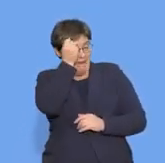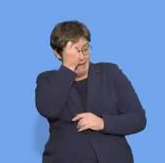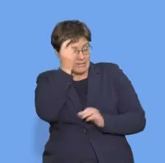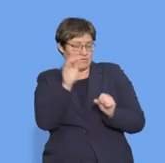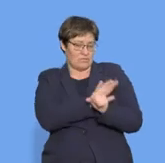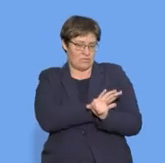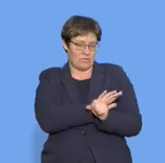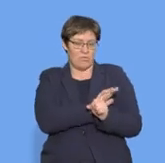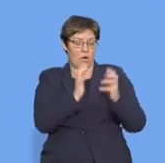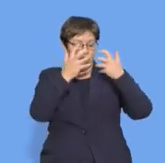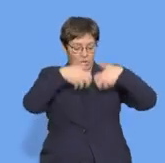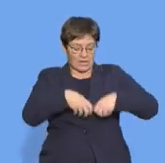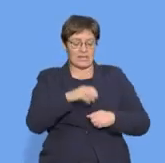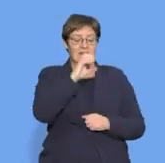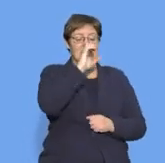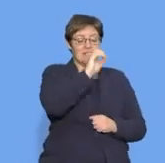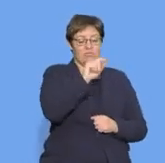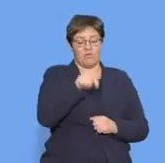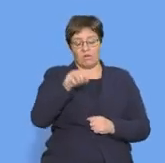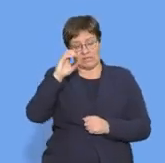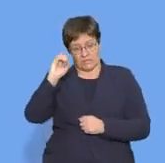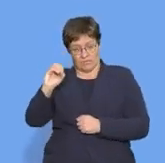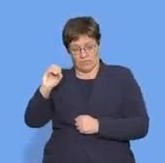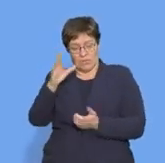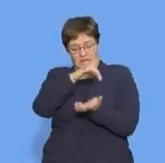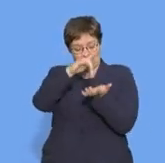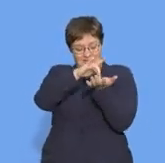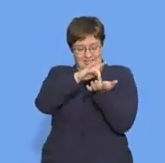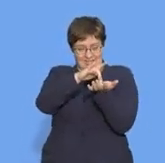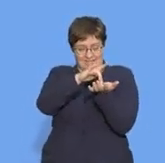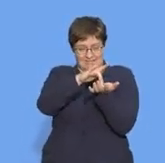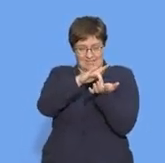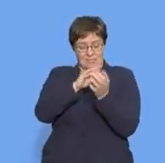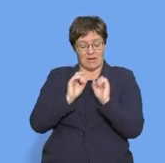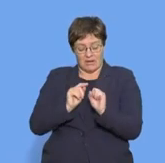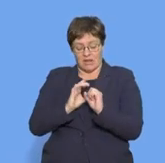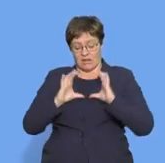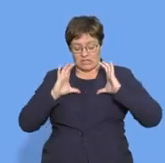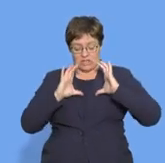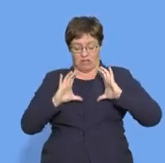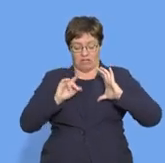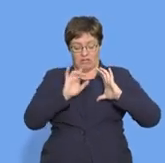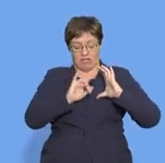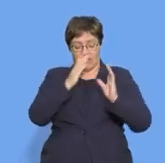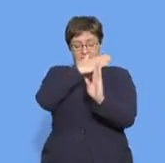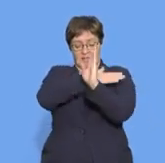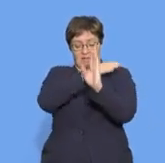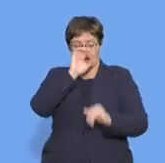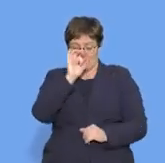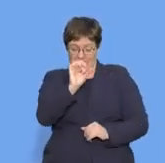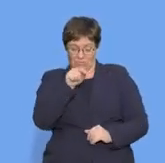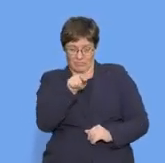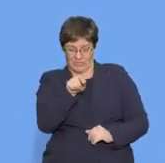is where the coordinates are 0 and 0. So you do need to please make sure you know that, right?